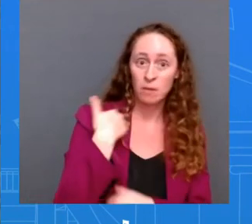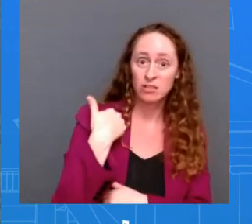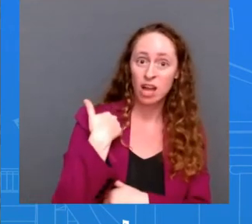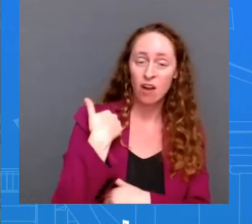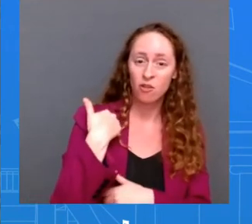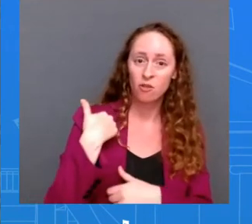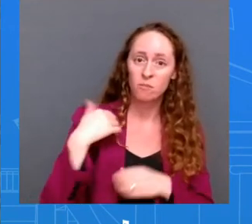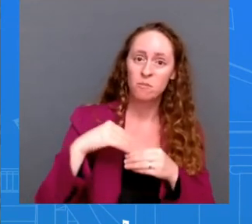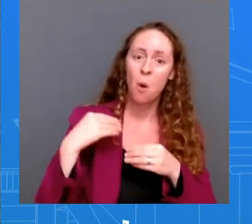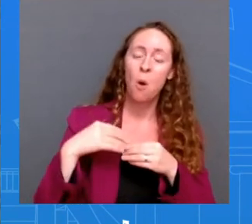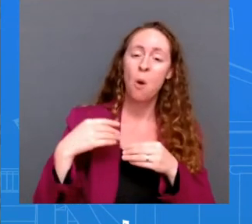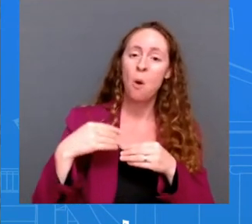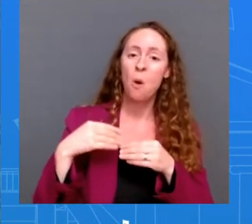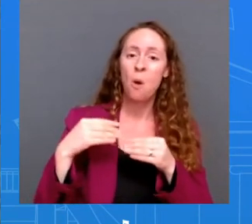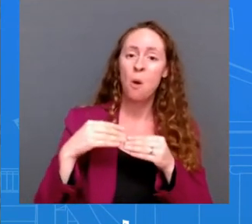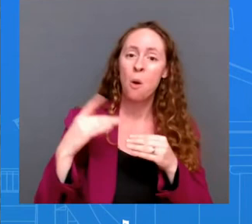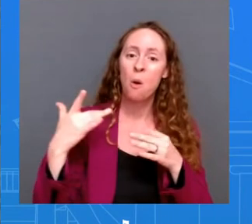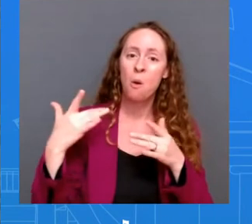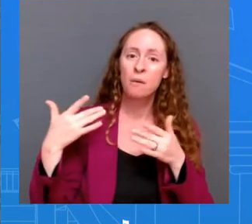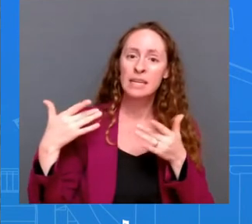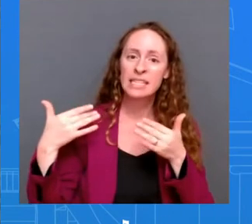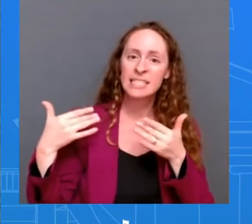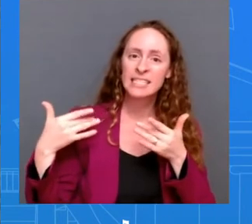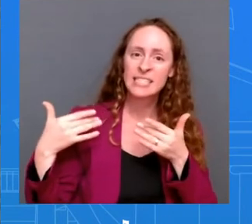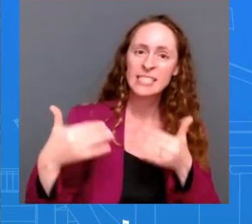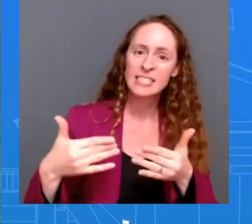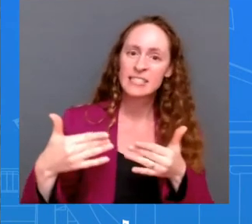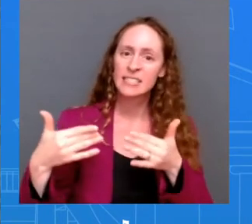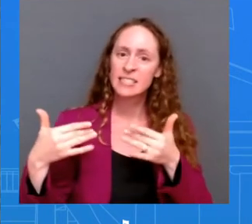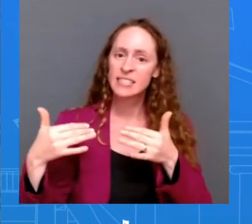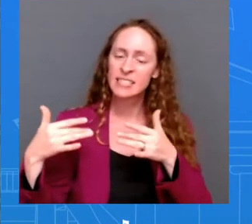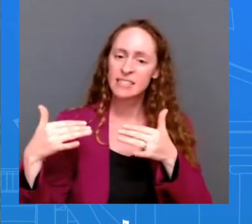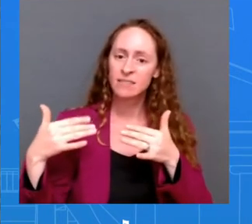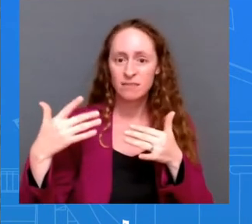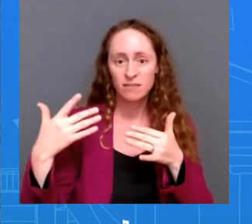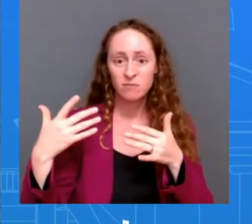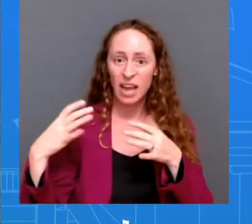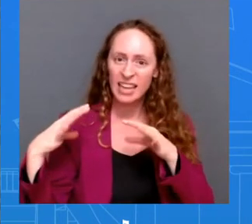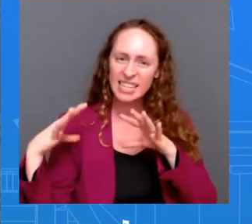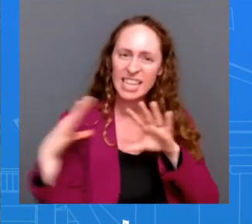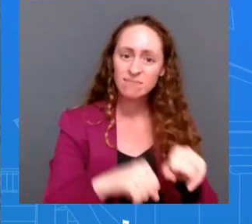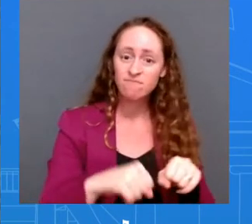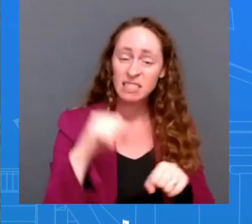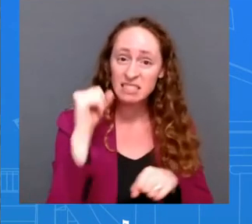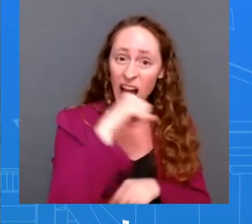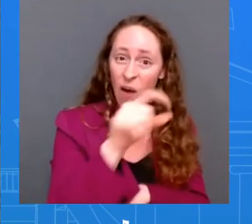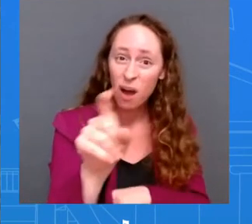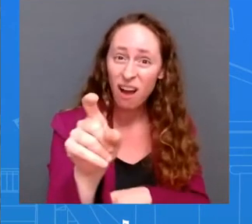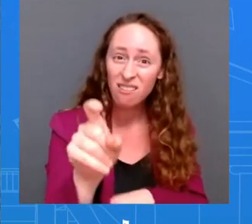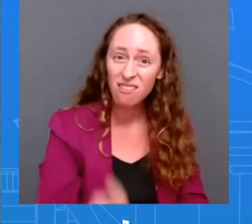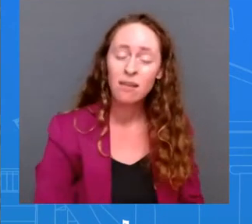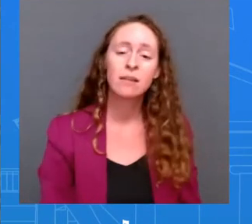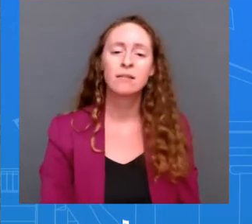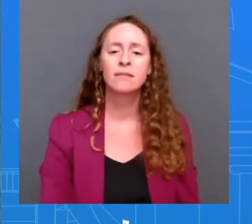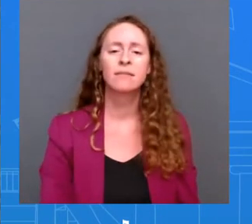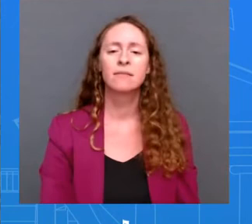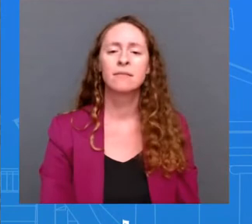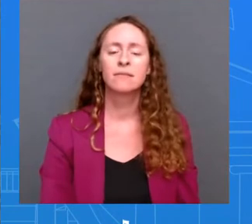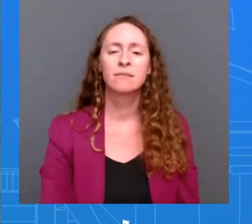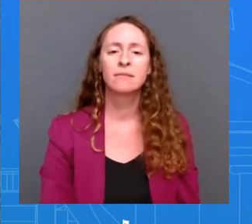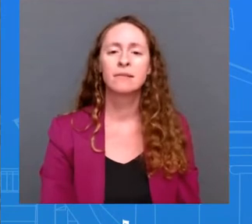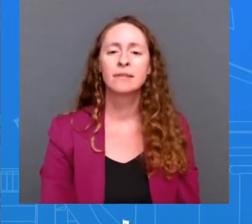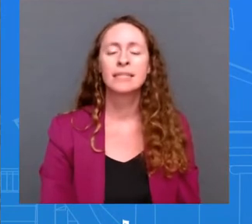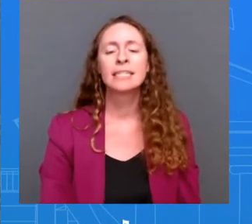seeing, and we're telling you what we're expecting. We're expecting more exercises, more bellicosity and rhetoric.